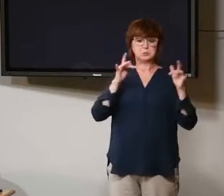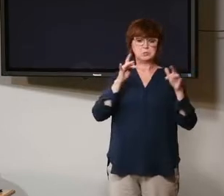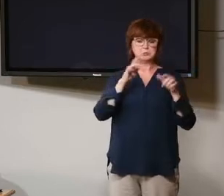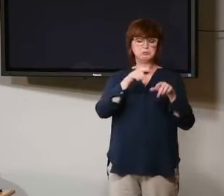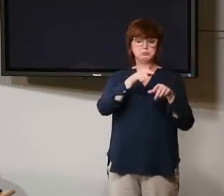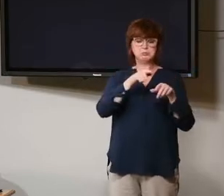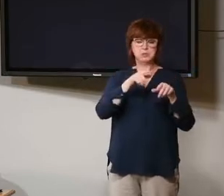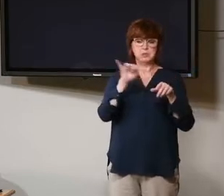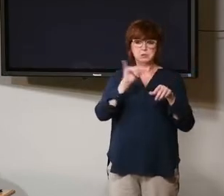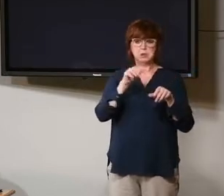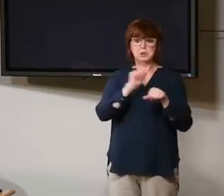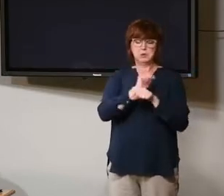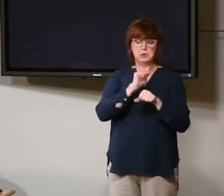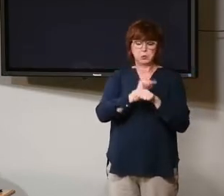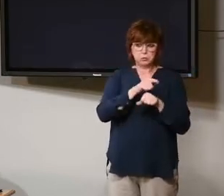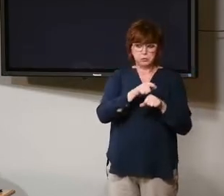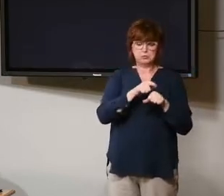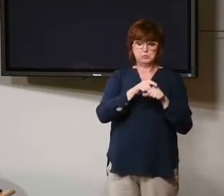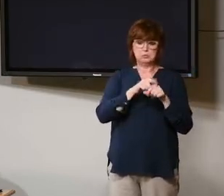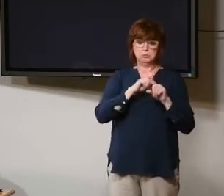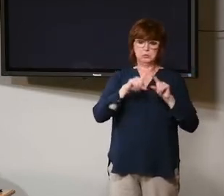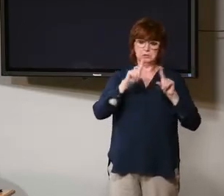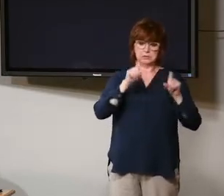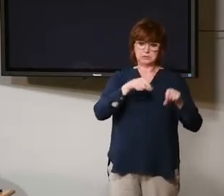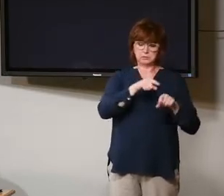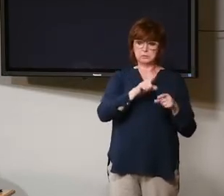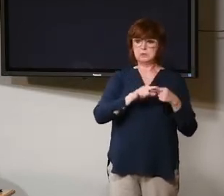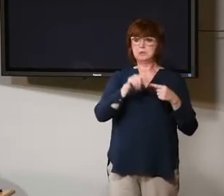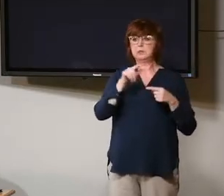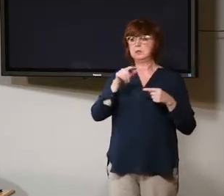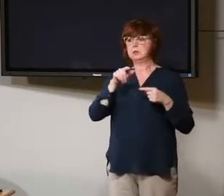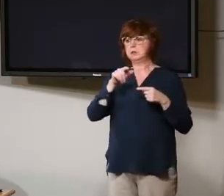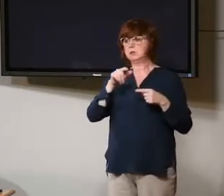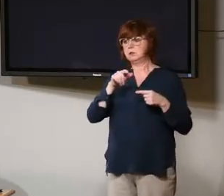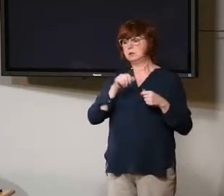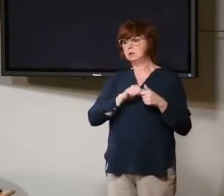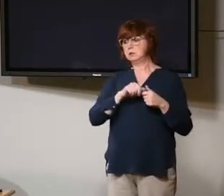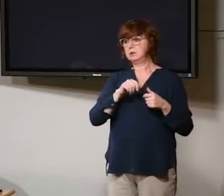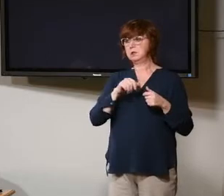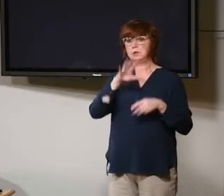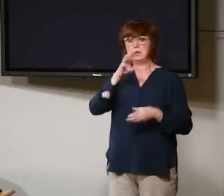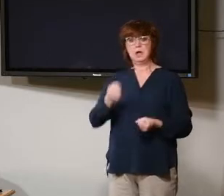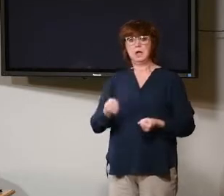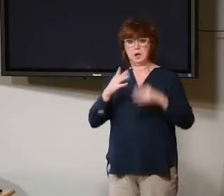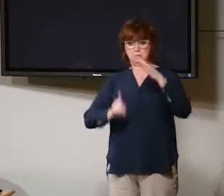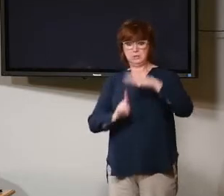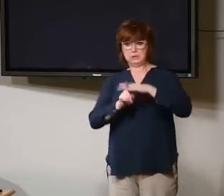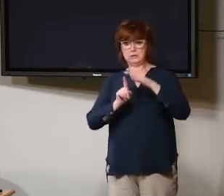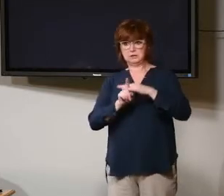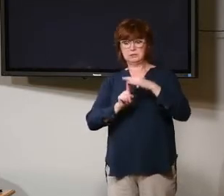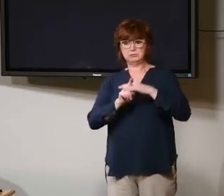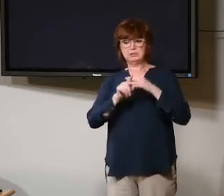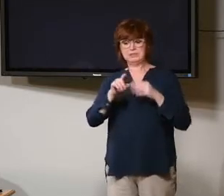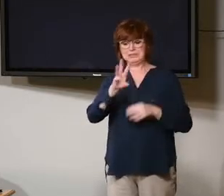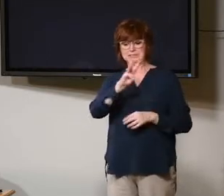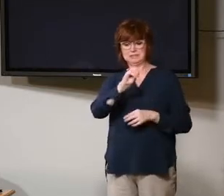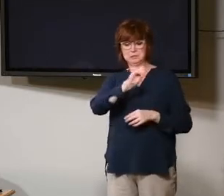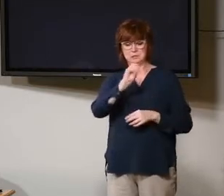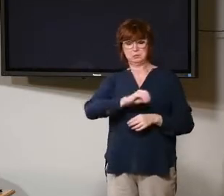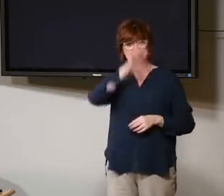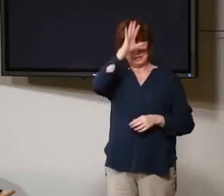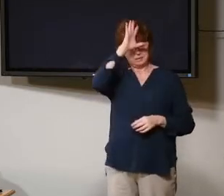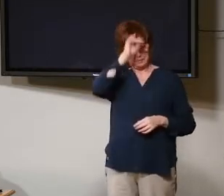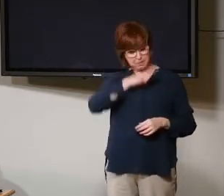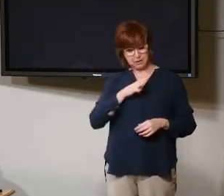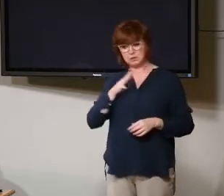But of all the cases, about 60% are males, 40% females. But that's a good point. We need to get better information on the